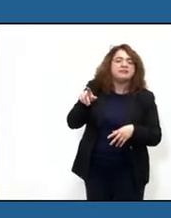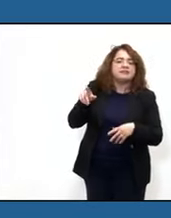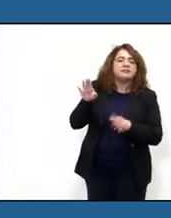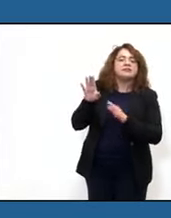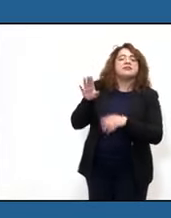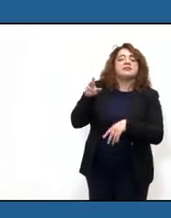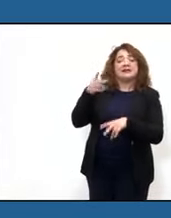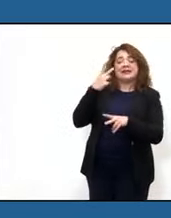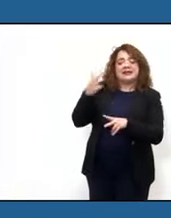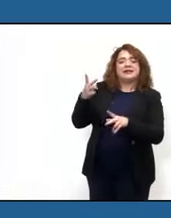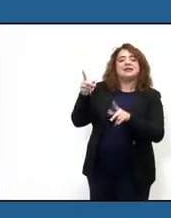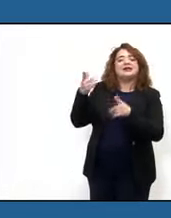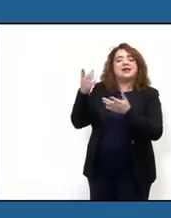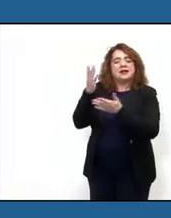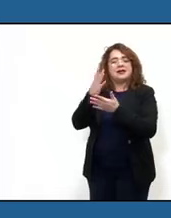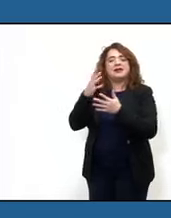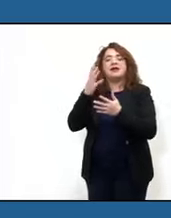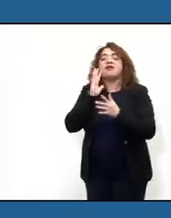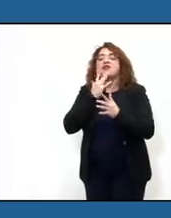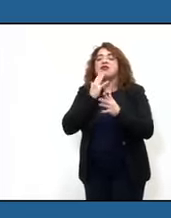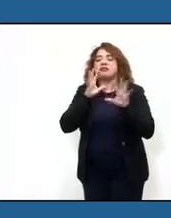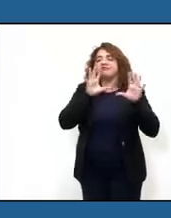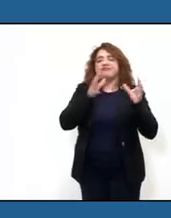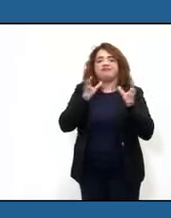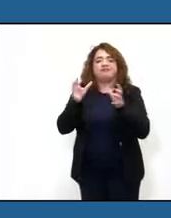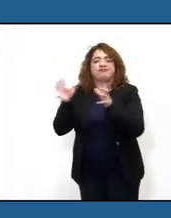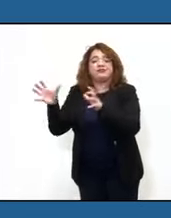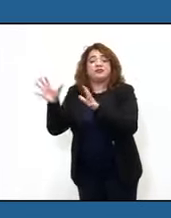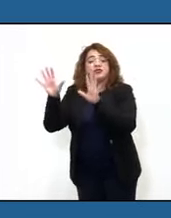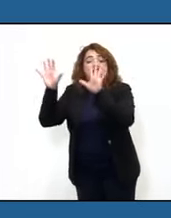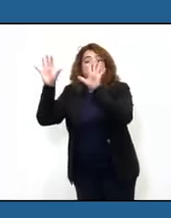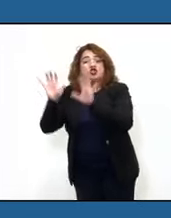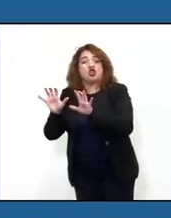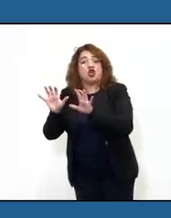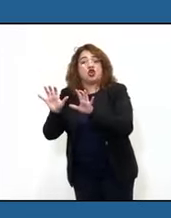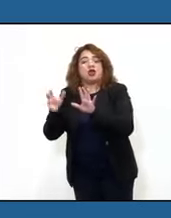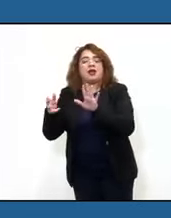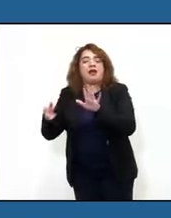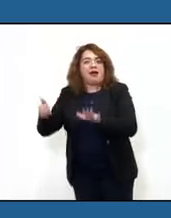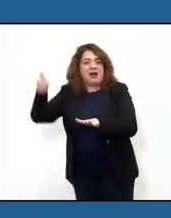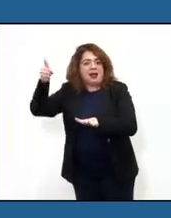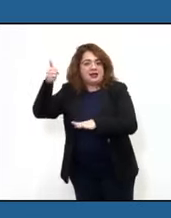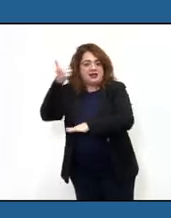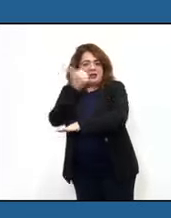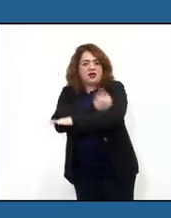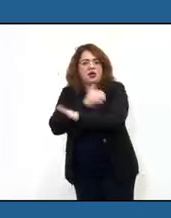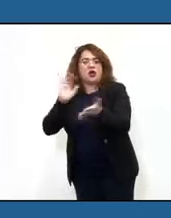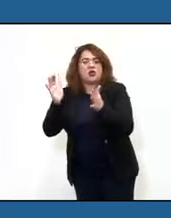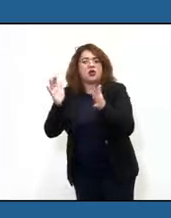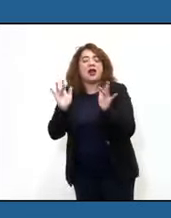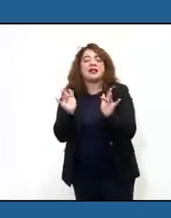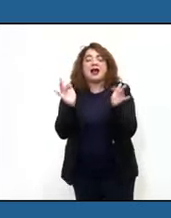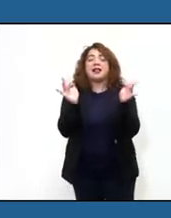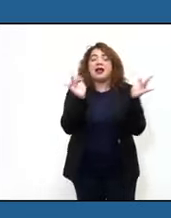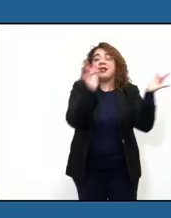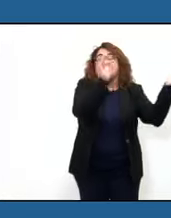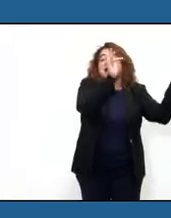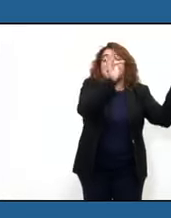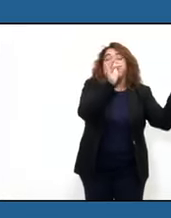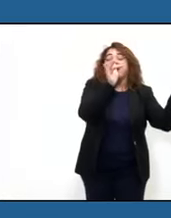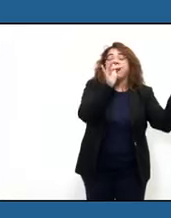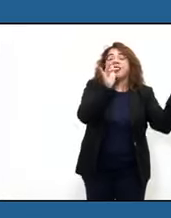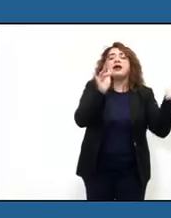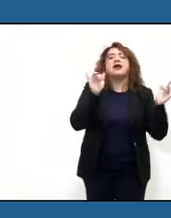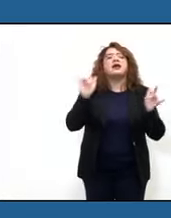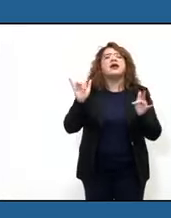clear in our race categories. The darker shades of the map shows the highest vaccine compared to the lighter shades. These differences